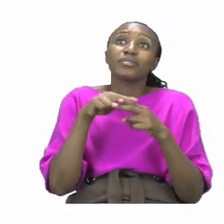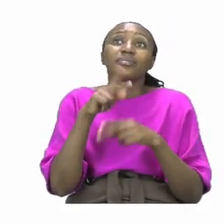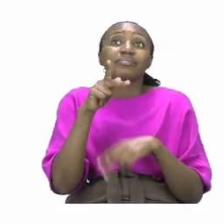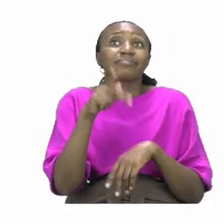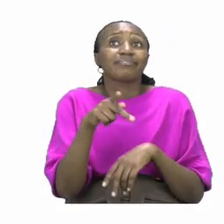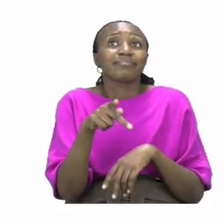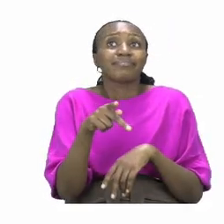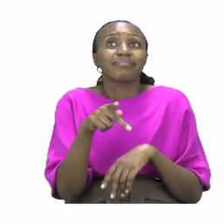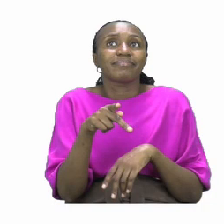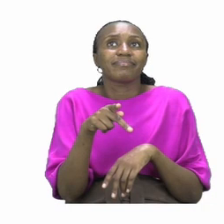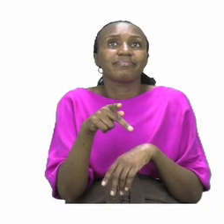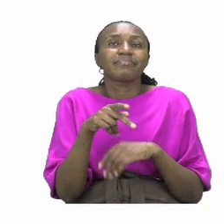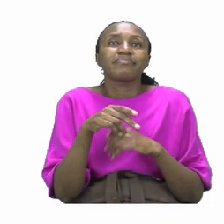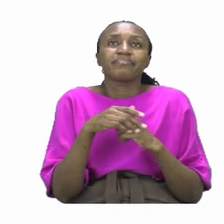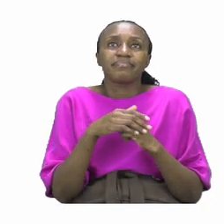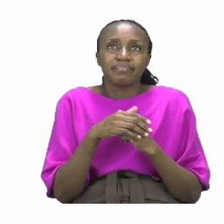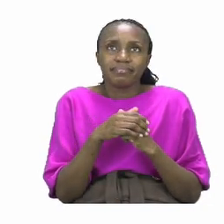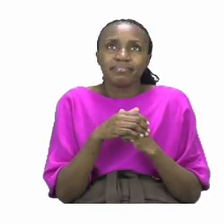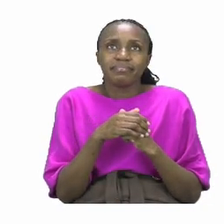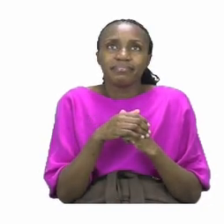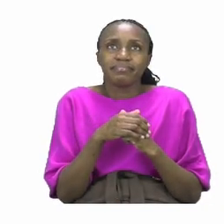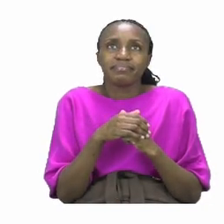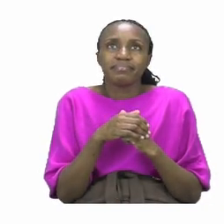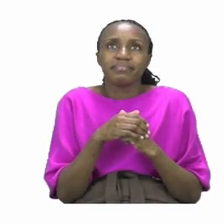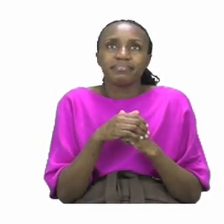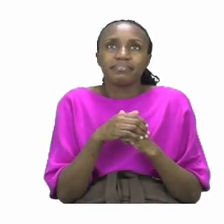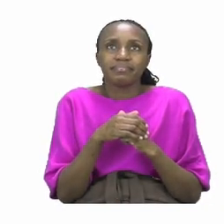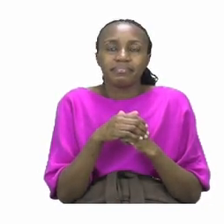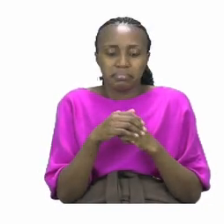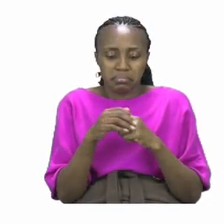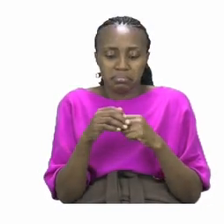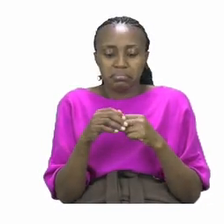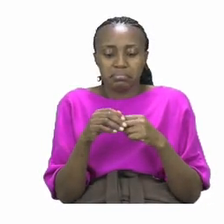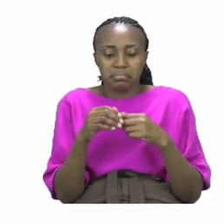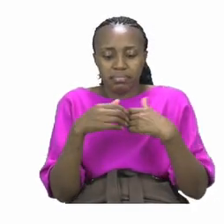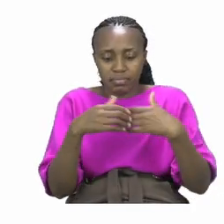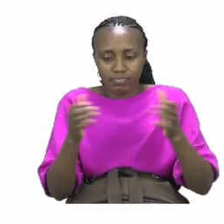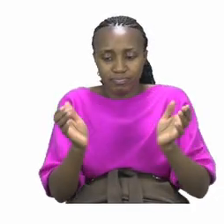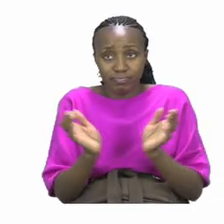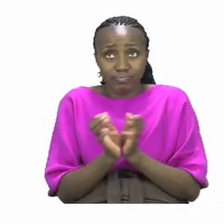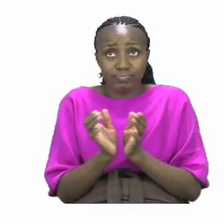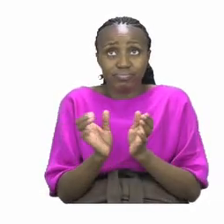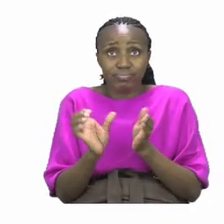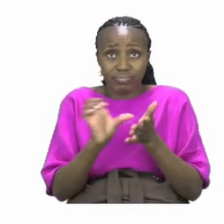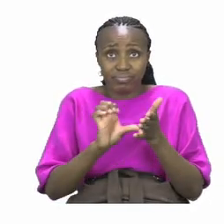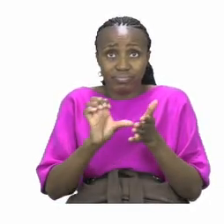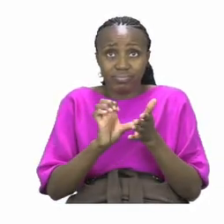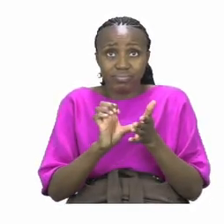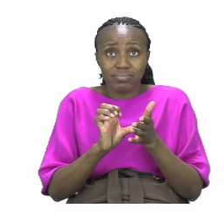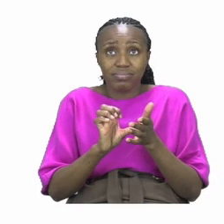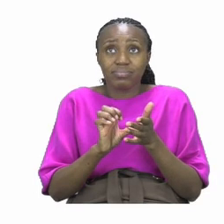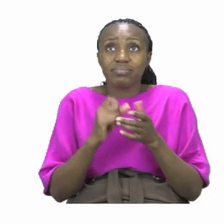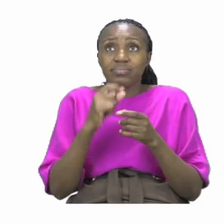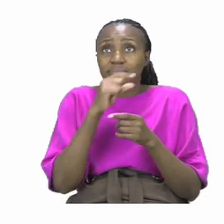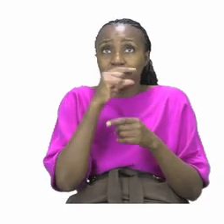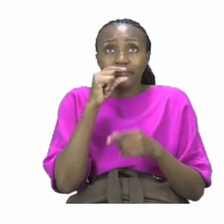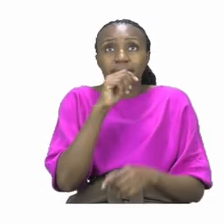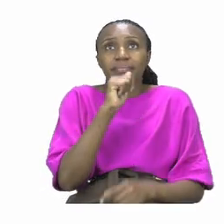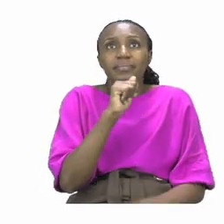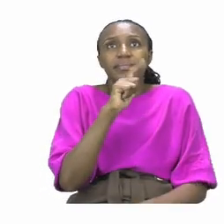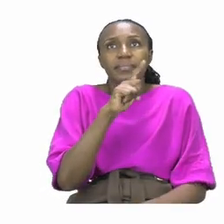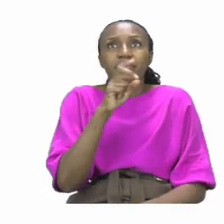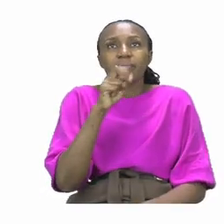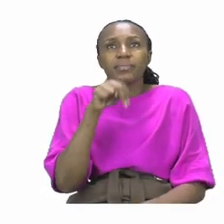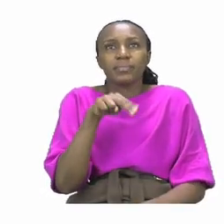something else. The last one that we can see says aluminium.